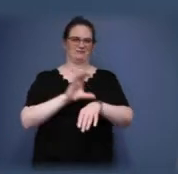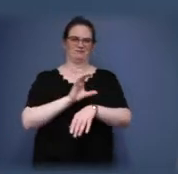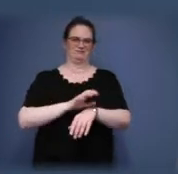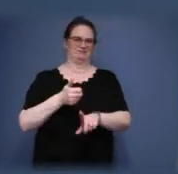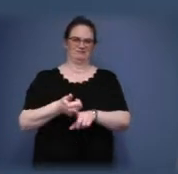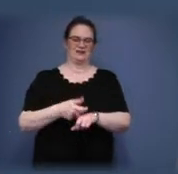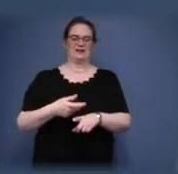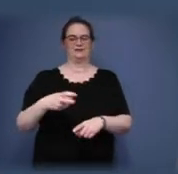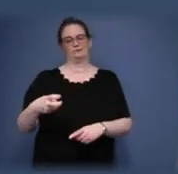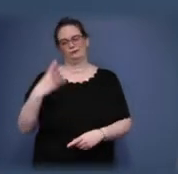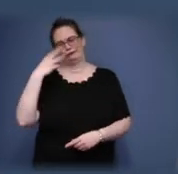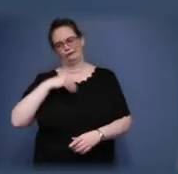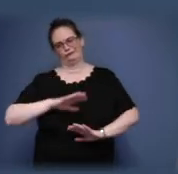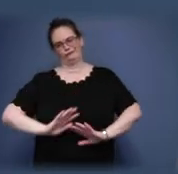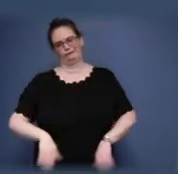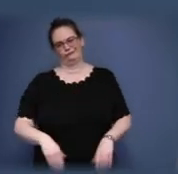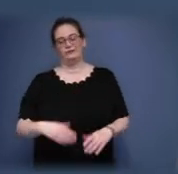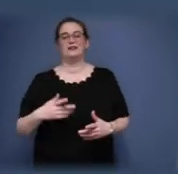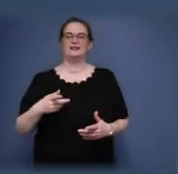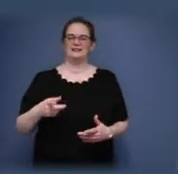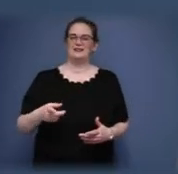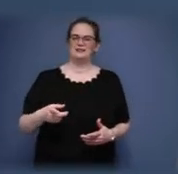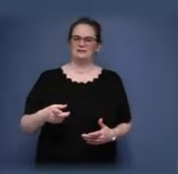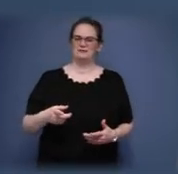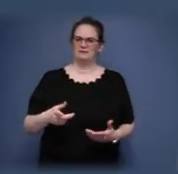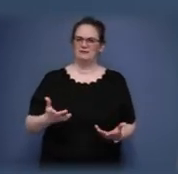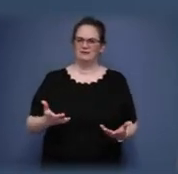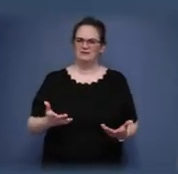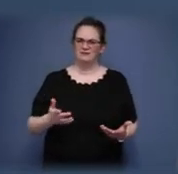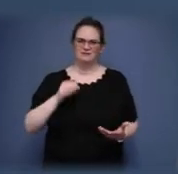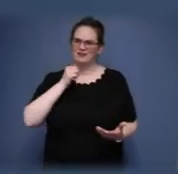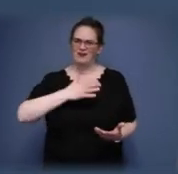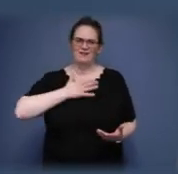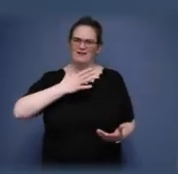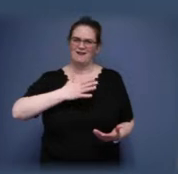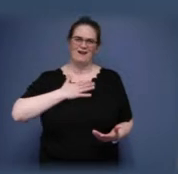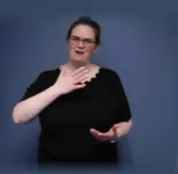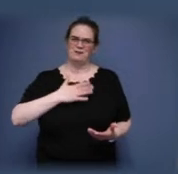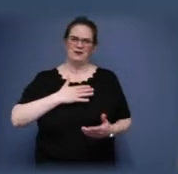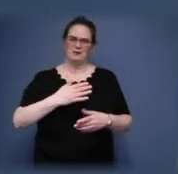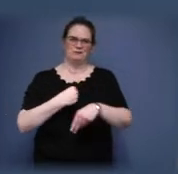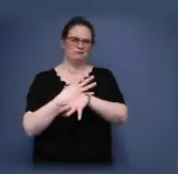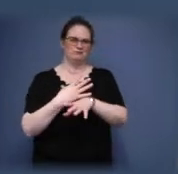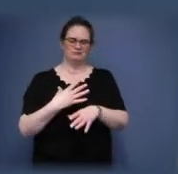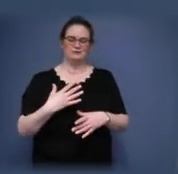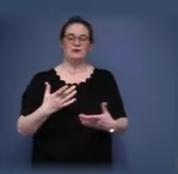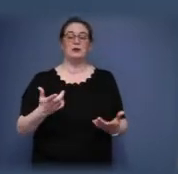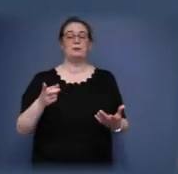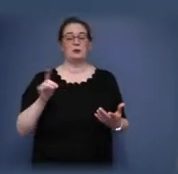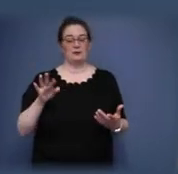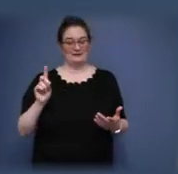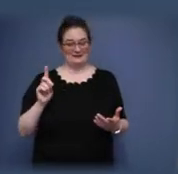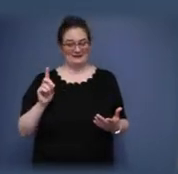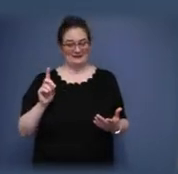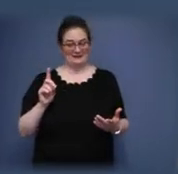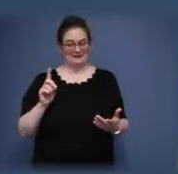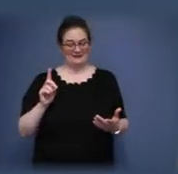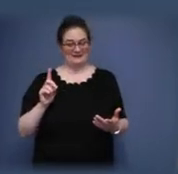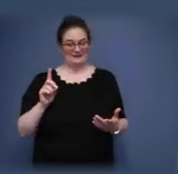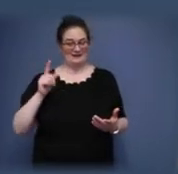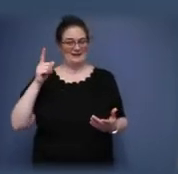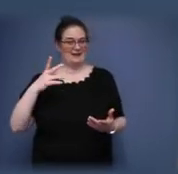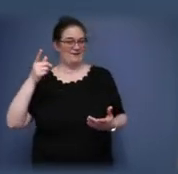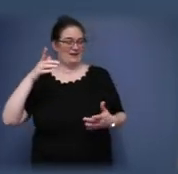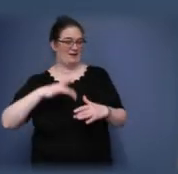Now she's sound asleep. So she was very, very not having this telehealth stuff. What we did do in the half-empty